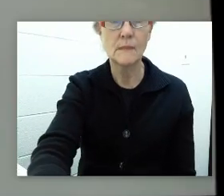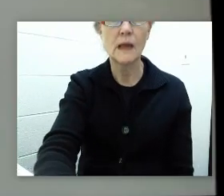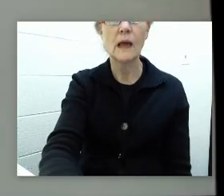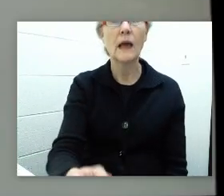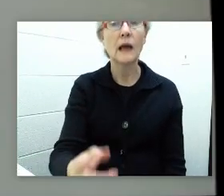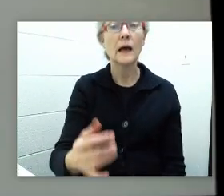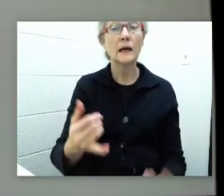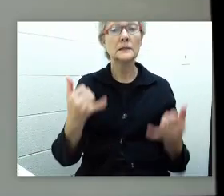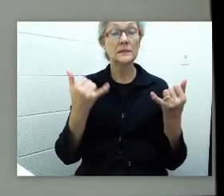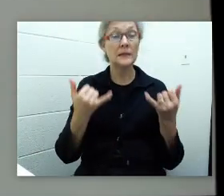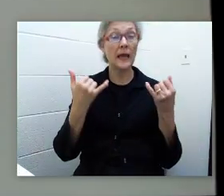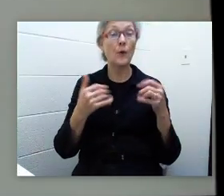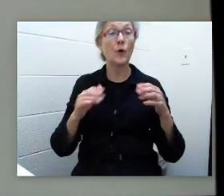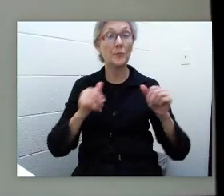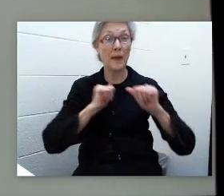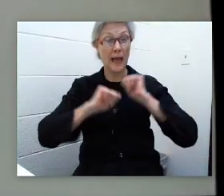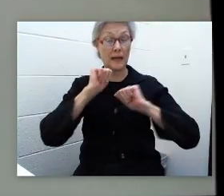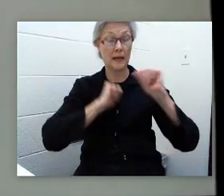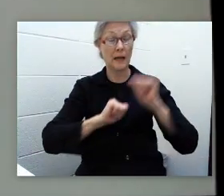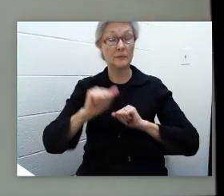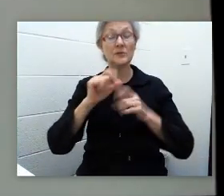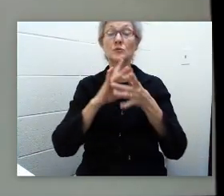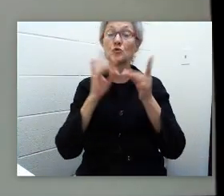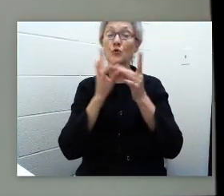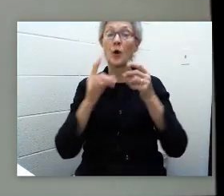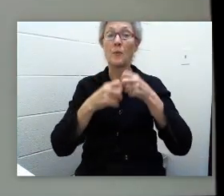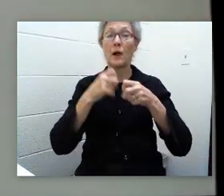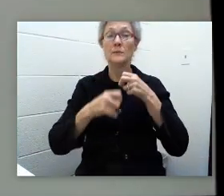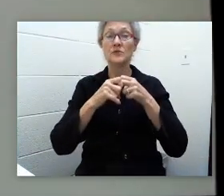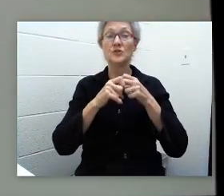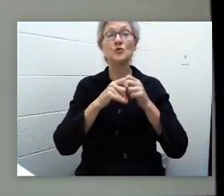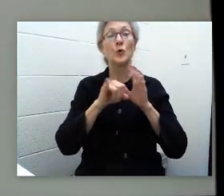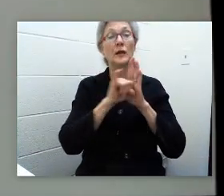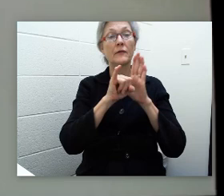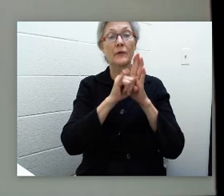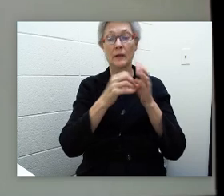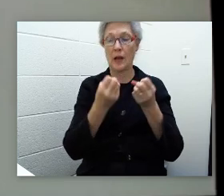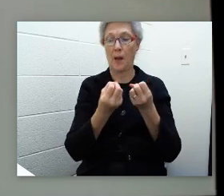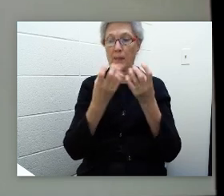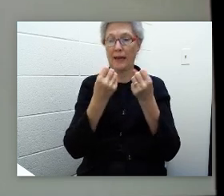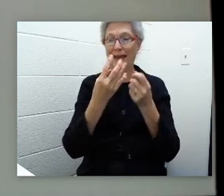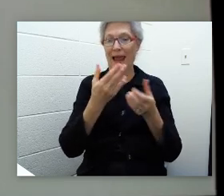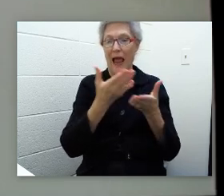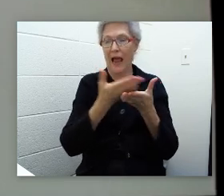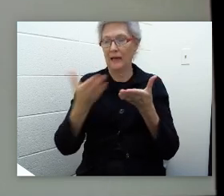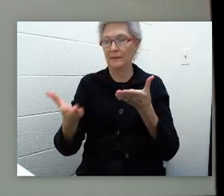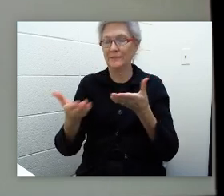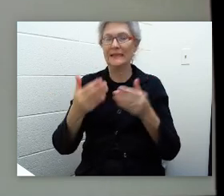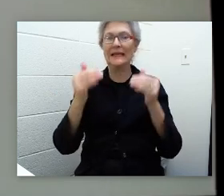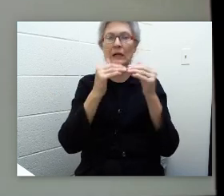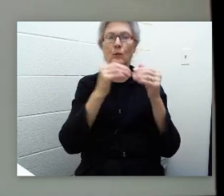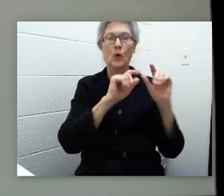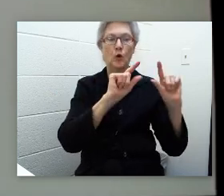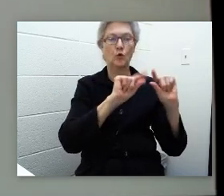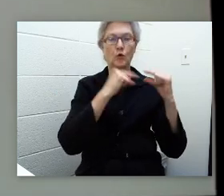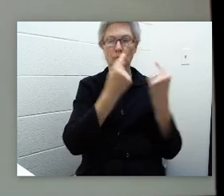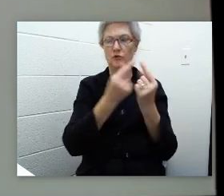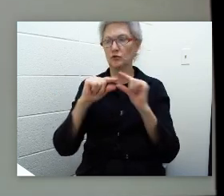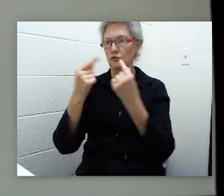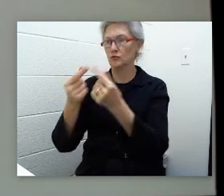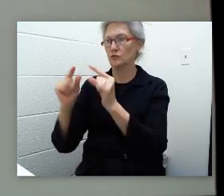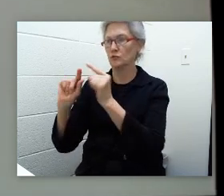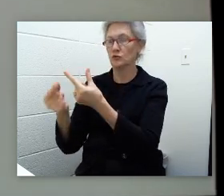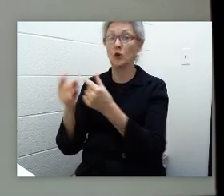out some word problems to identify the number of items in equal groups. In order to do that, you're going to need